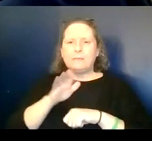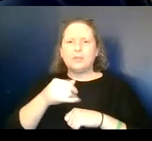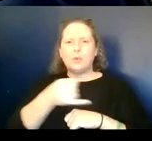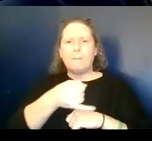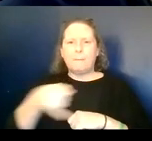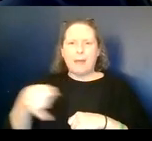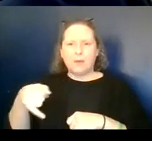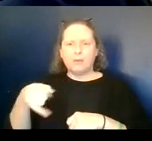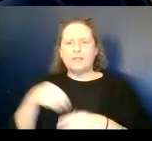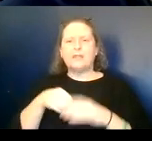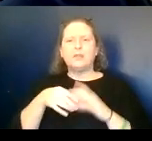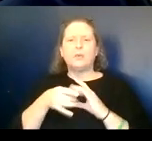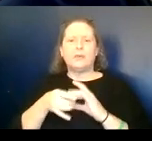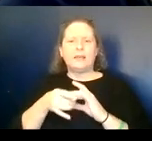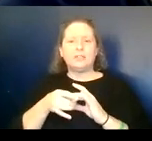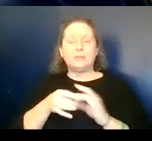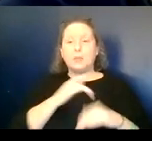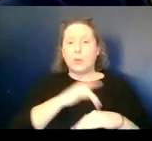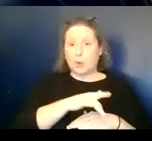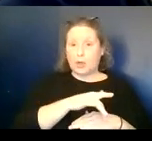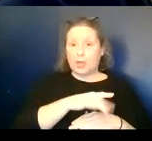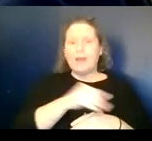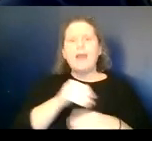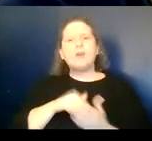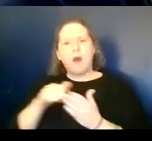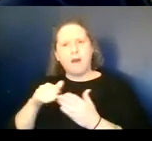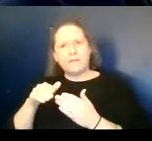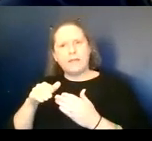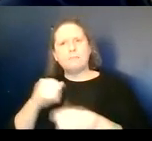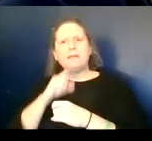relationships early and often. There are also